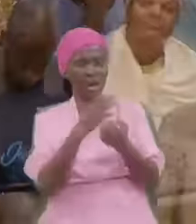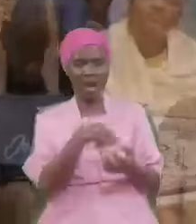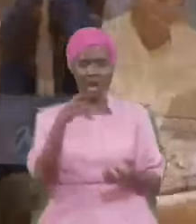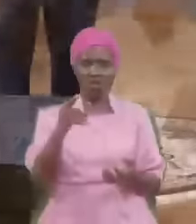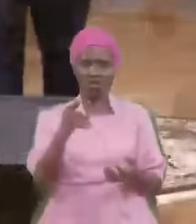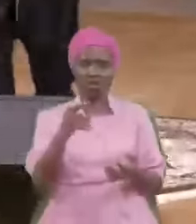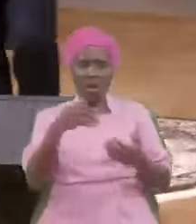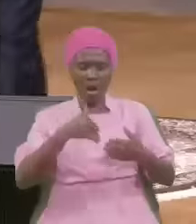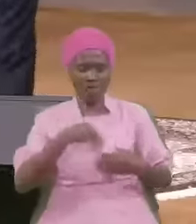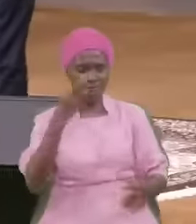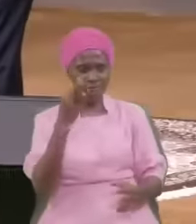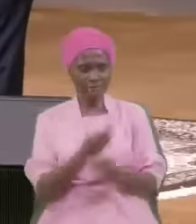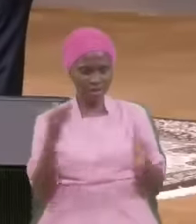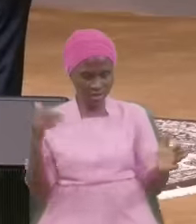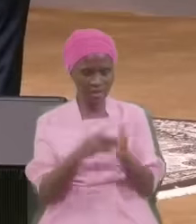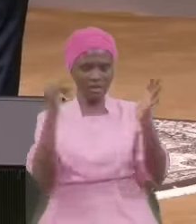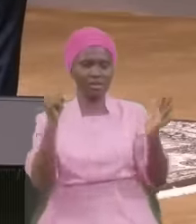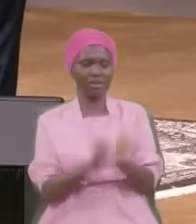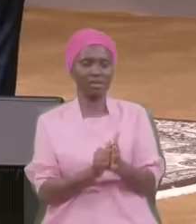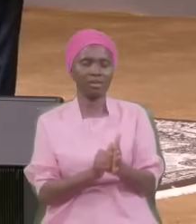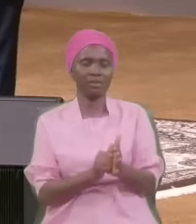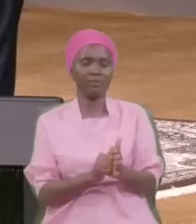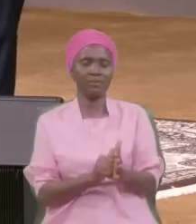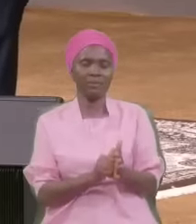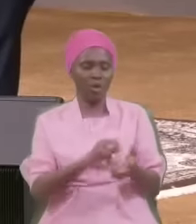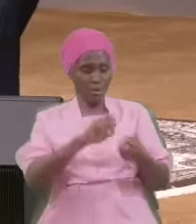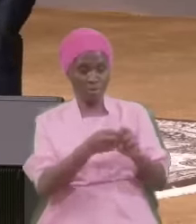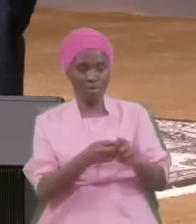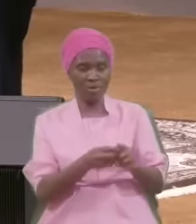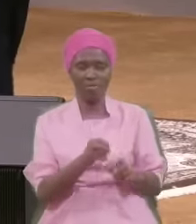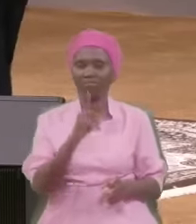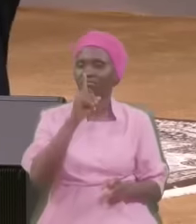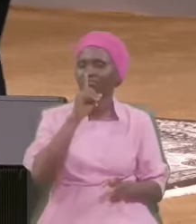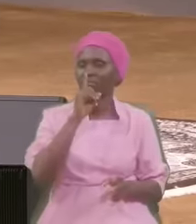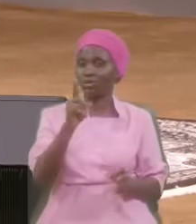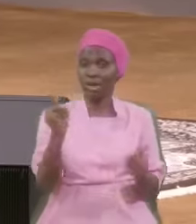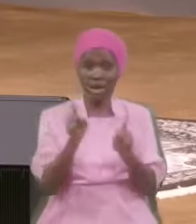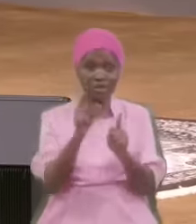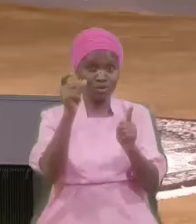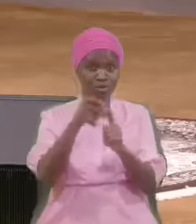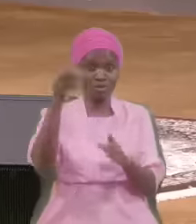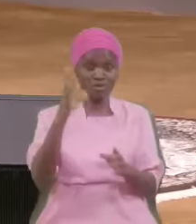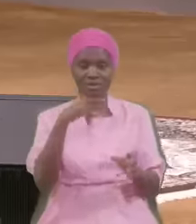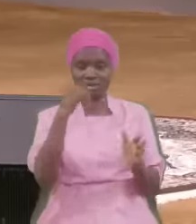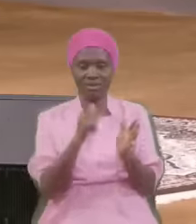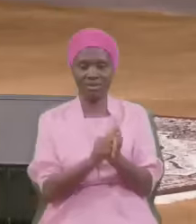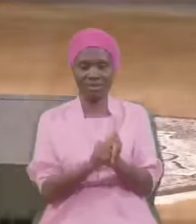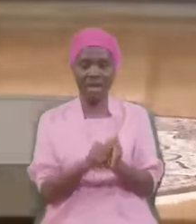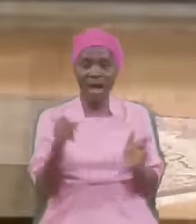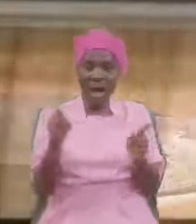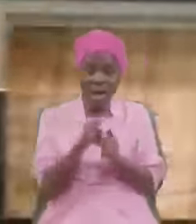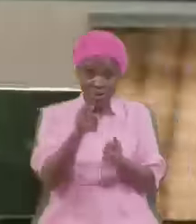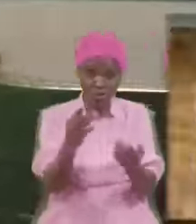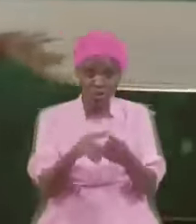have to solve the problem, surely, as you want to pray for any member of your family,